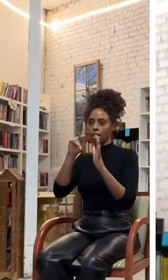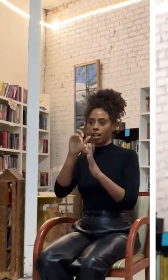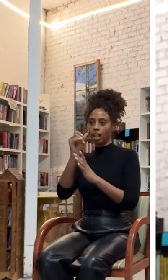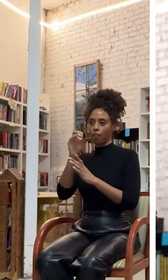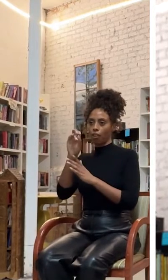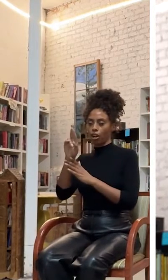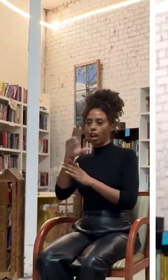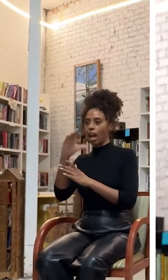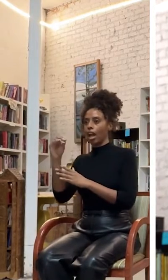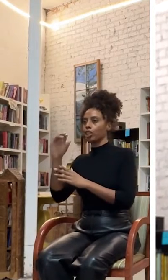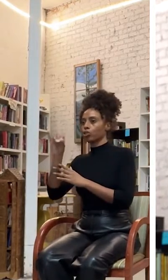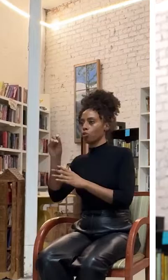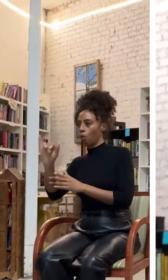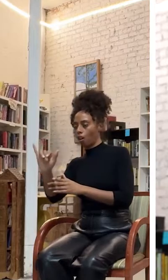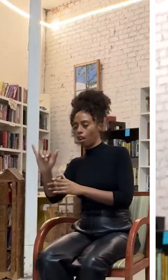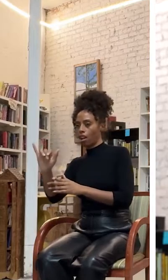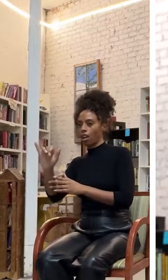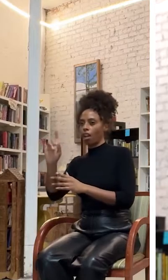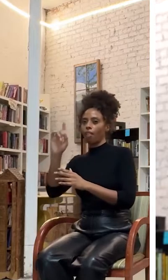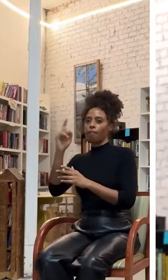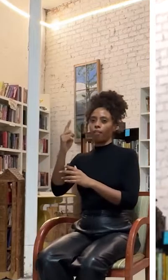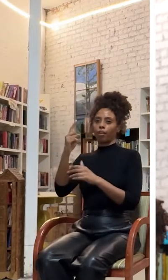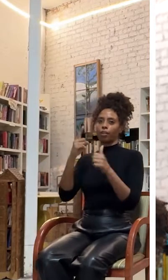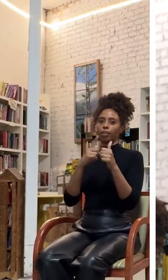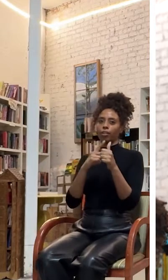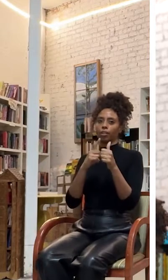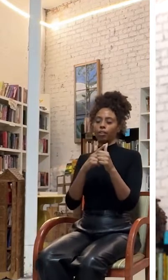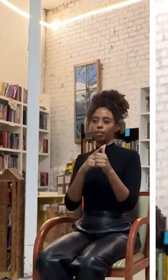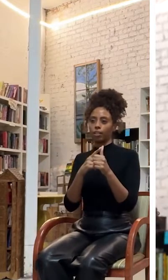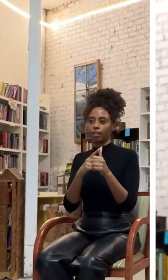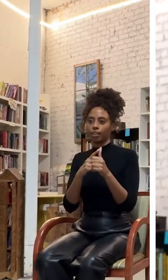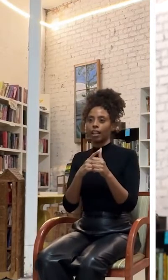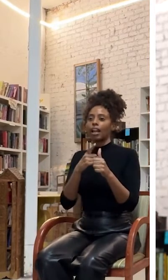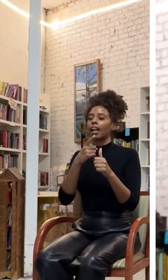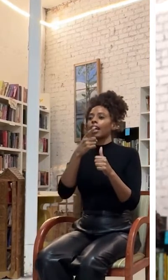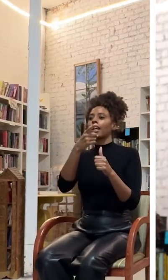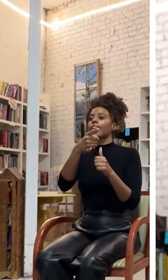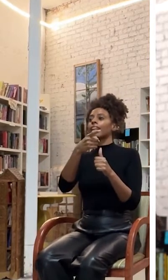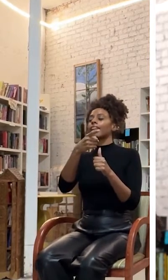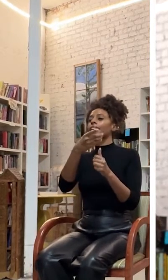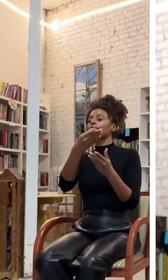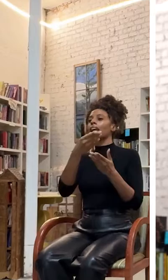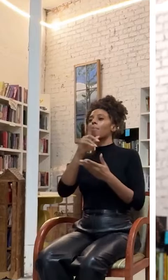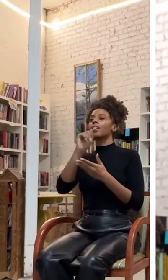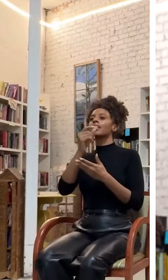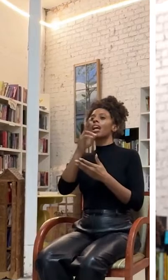joy. The first thing was he gave me a tarot reading, which blew my mind.